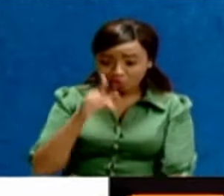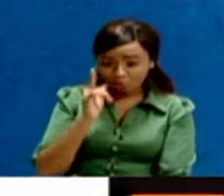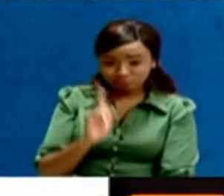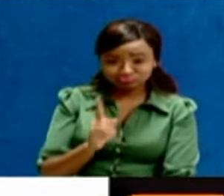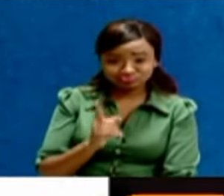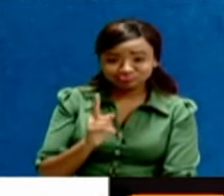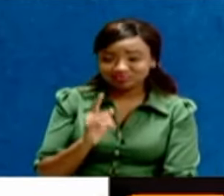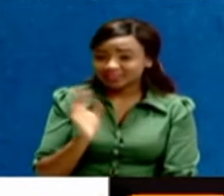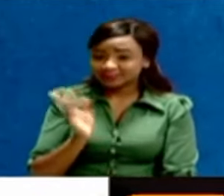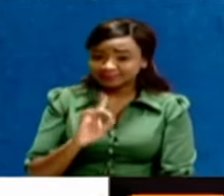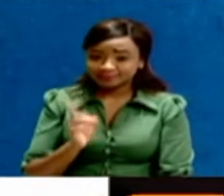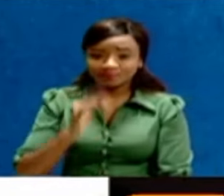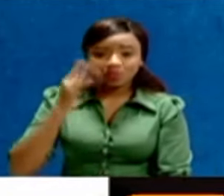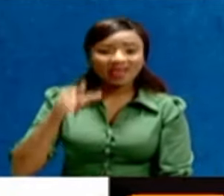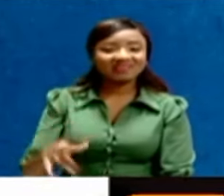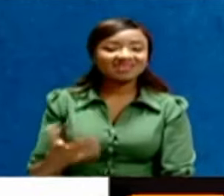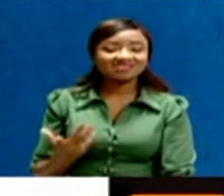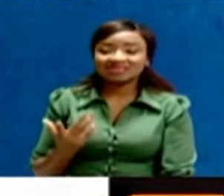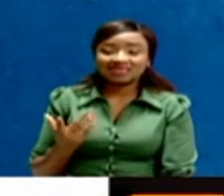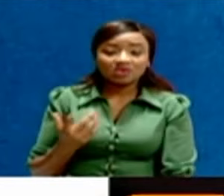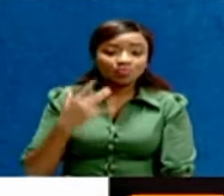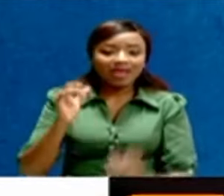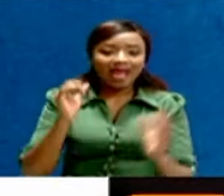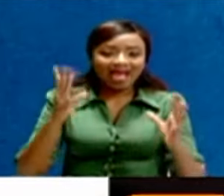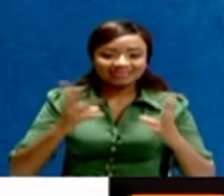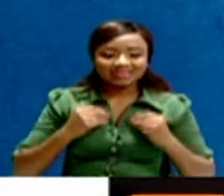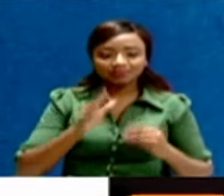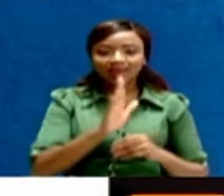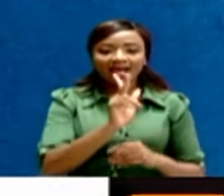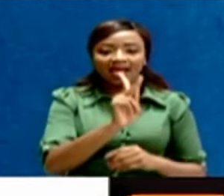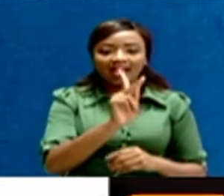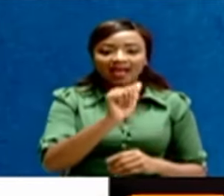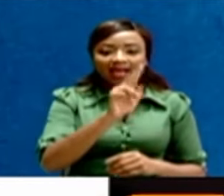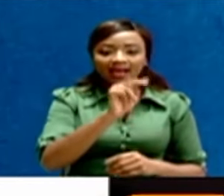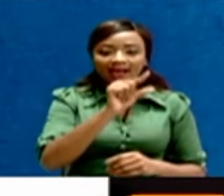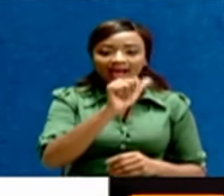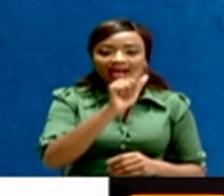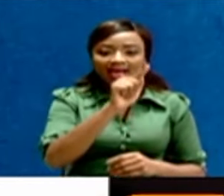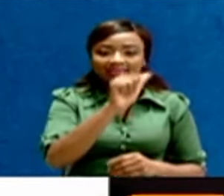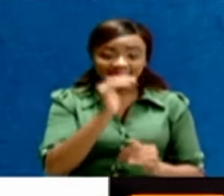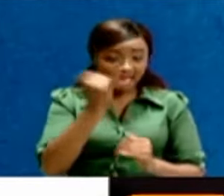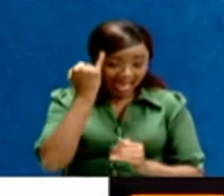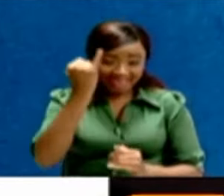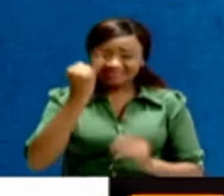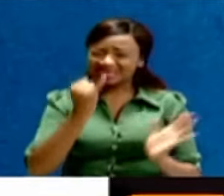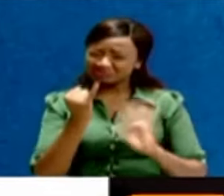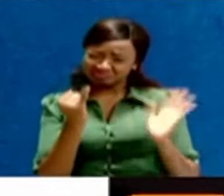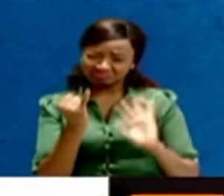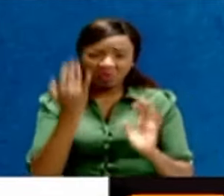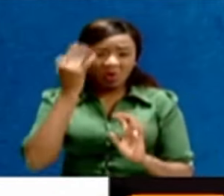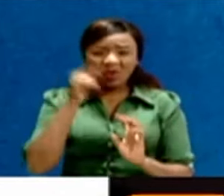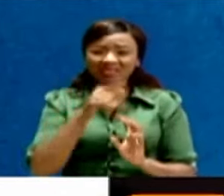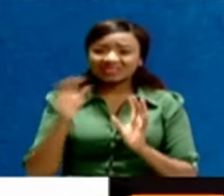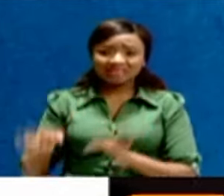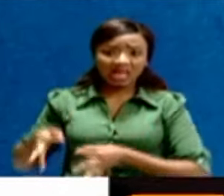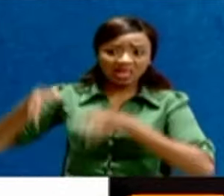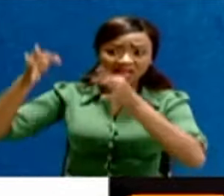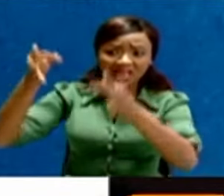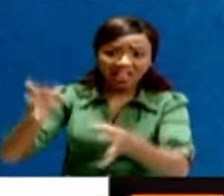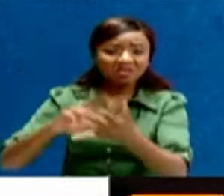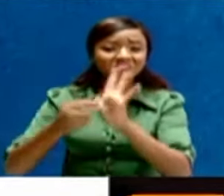it would have suspended the problem for another 2 years. But then also one other hidden factor in it was that